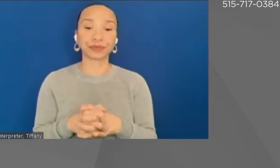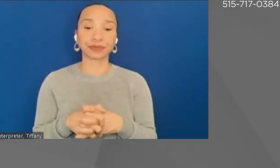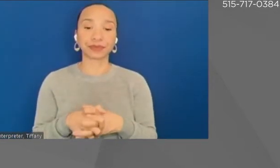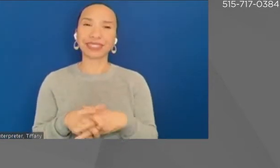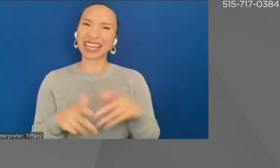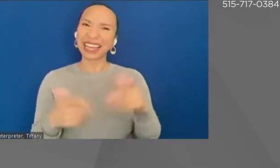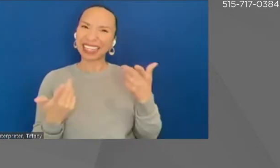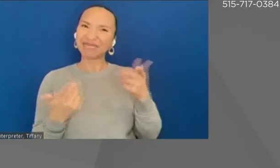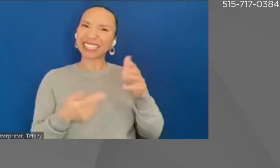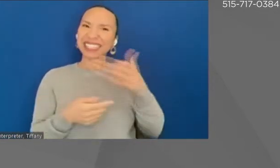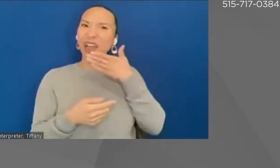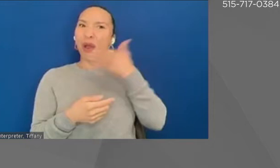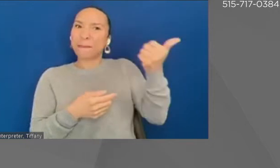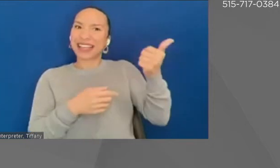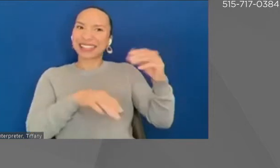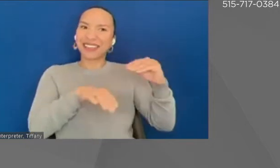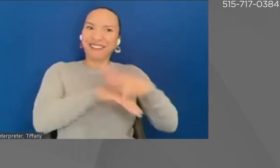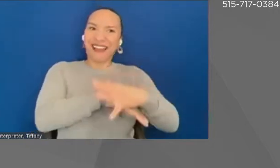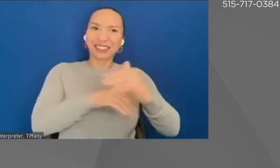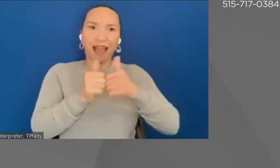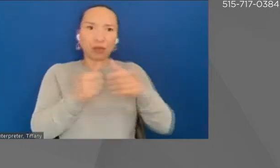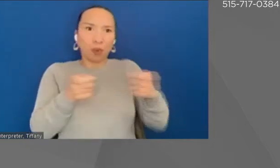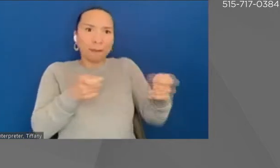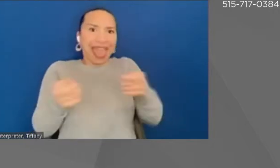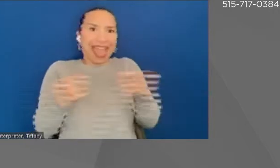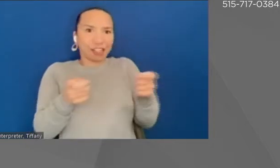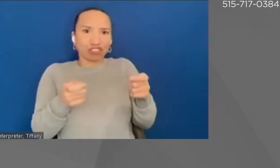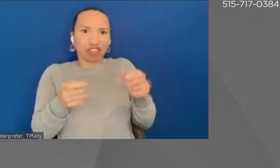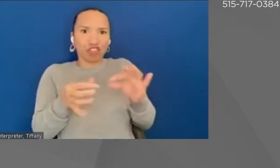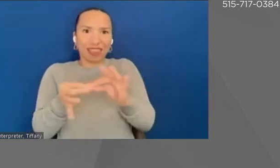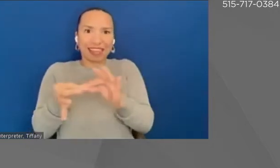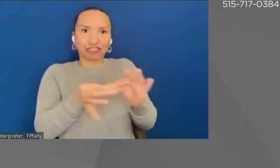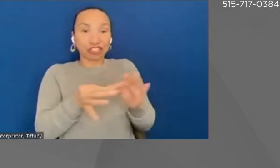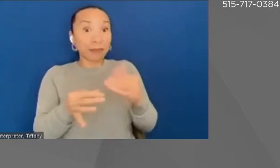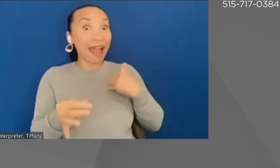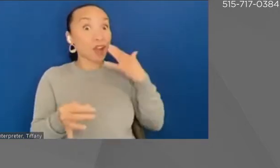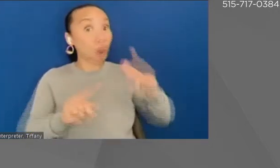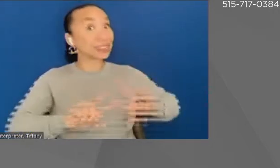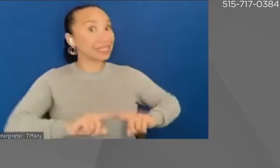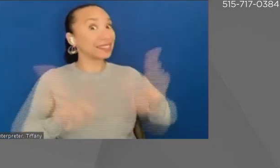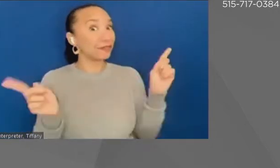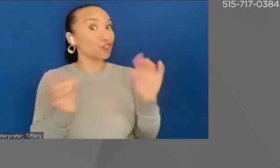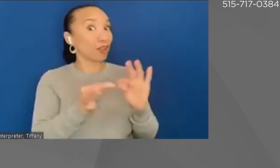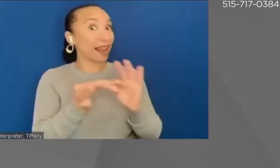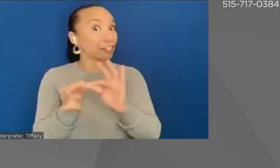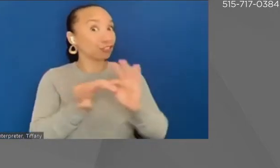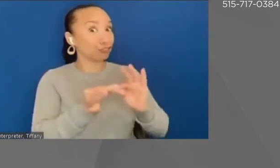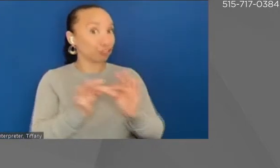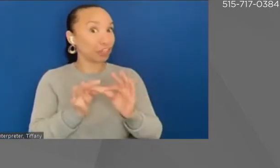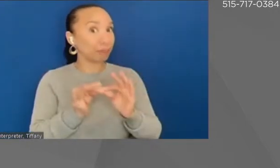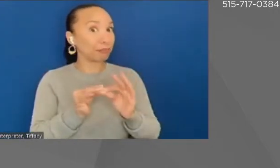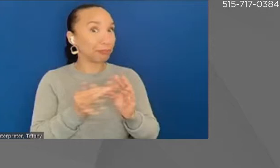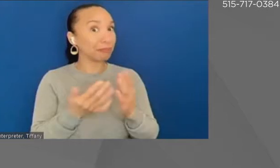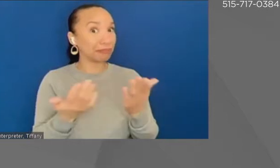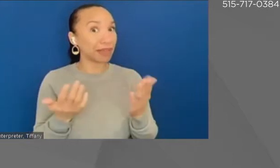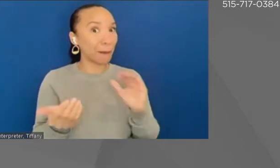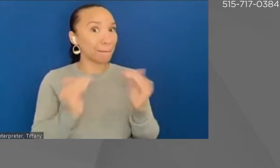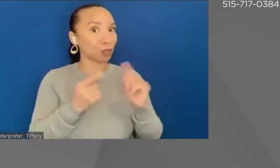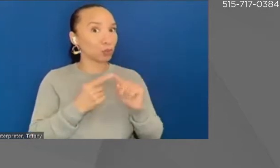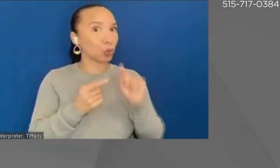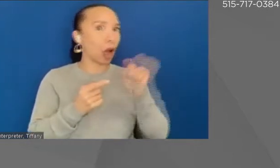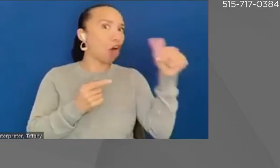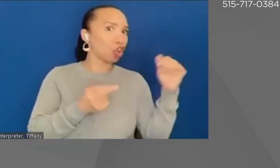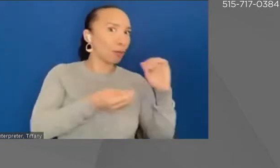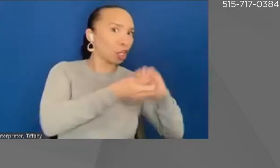those relationships with those folks? Because I know that that's a very different relationship than it might be with others. A